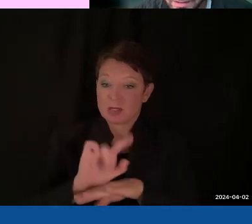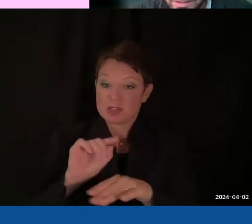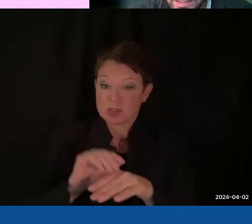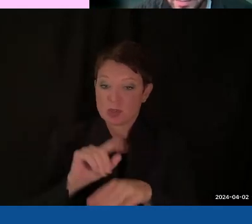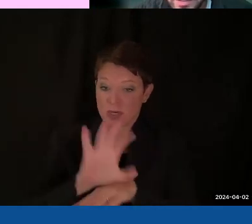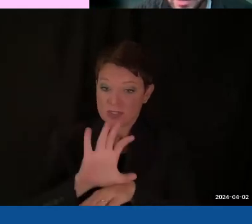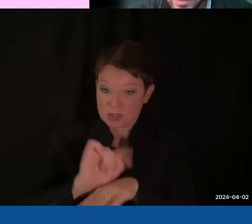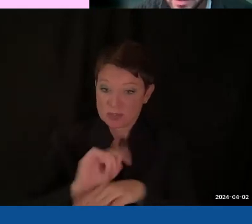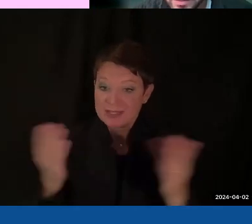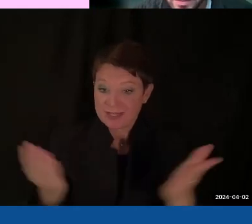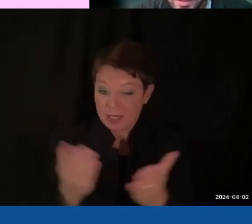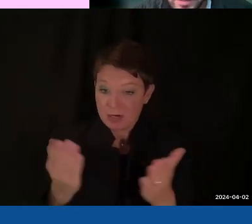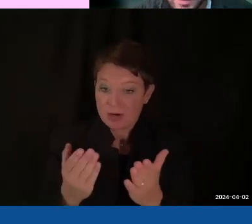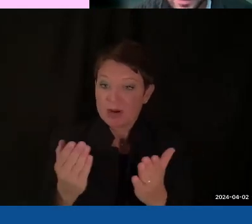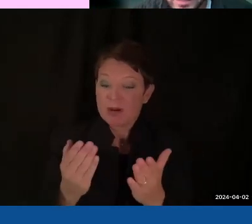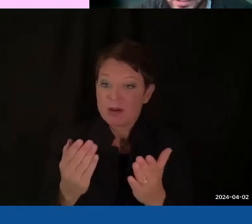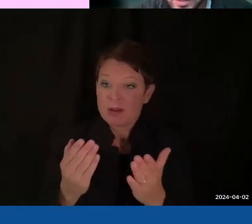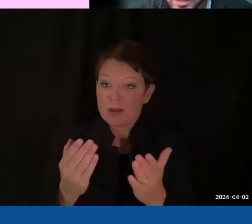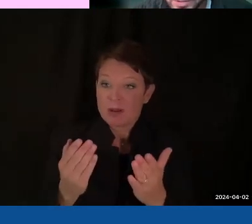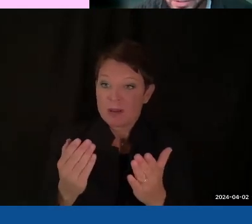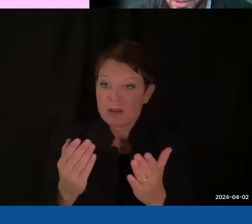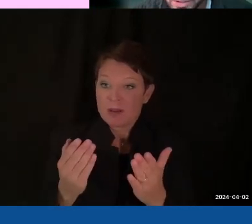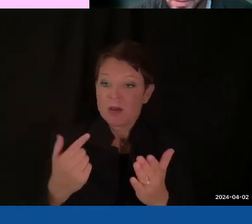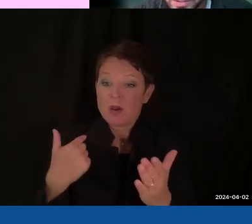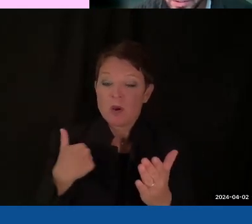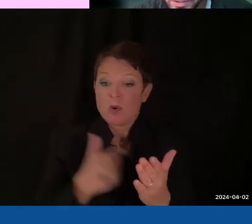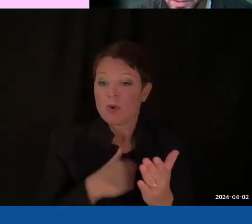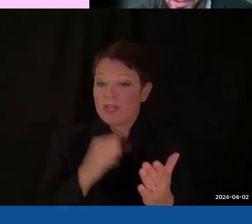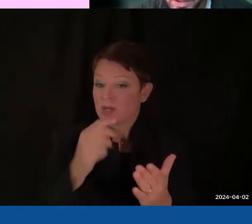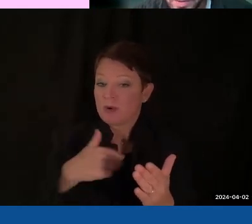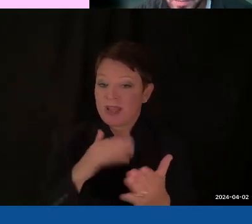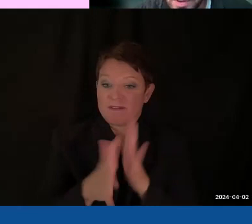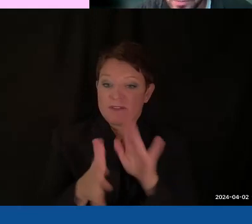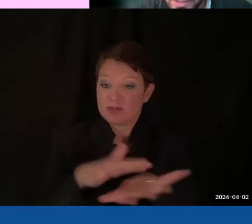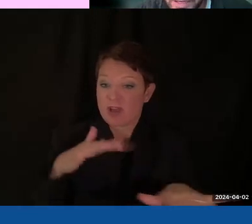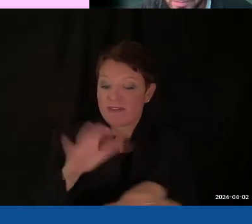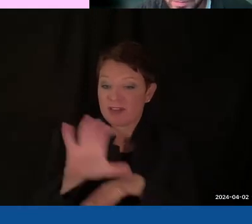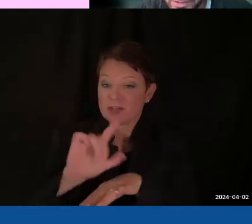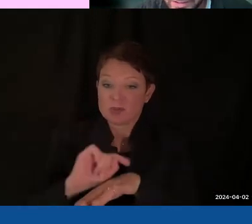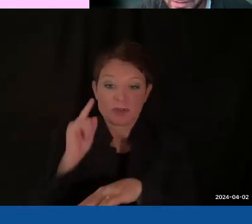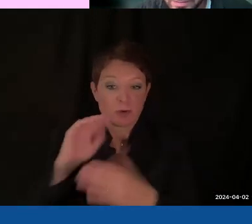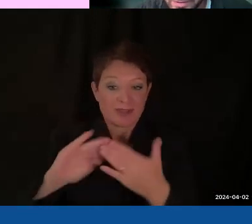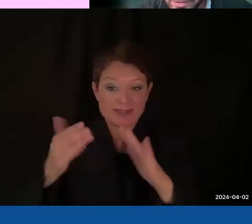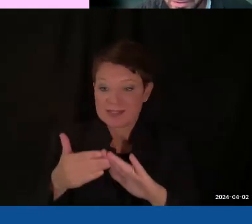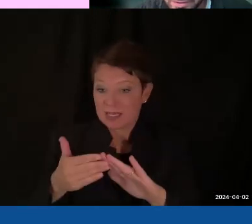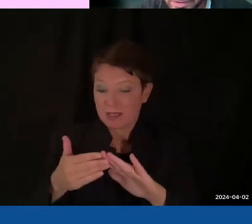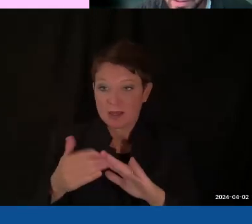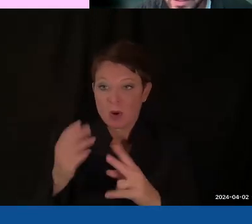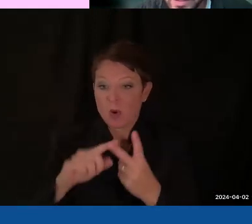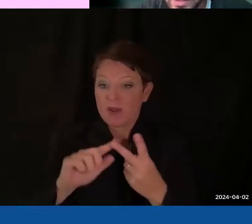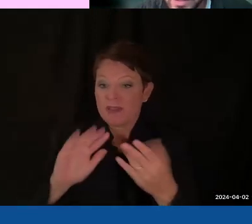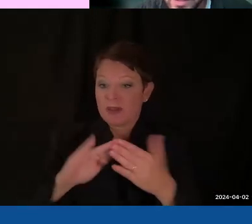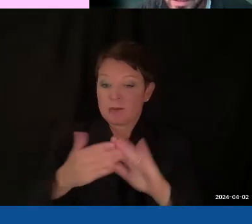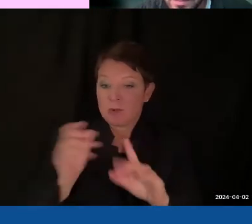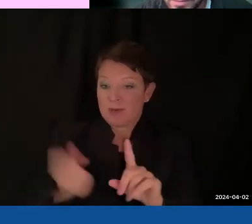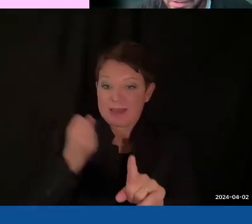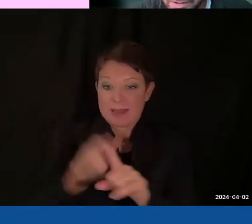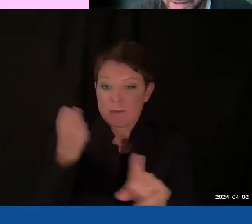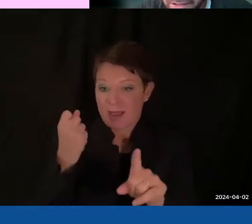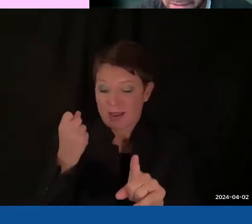phone call and are promoted. We do not have the traffic consultants for the city, nor the community